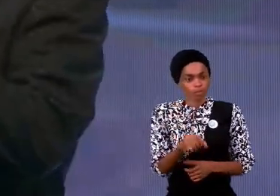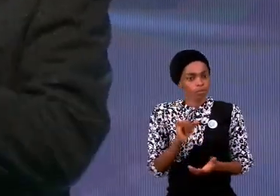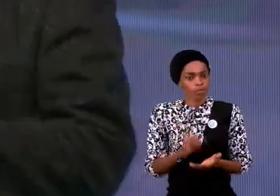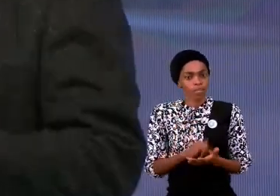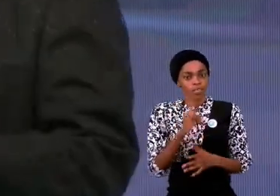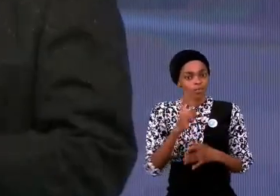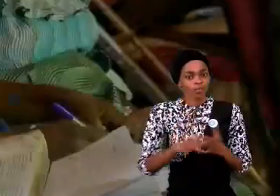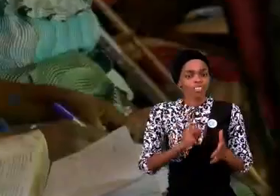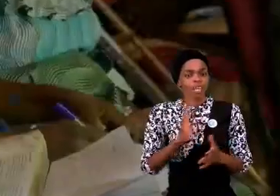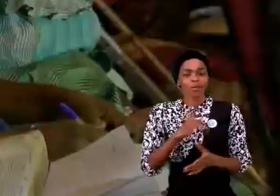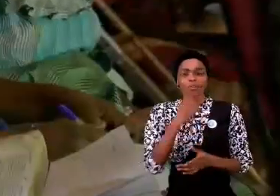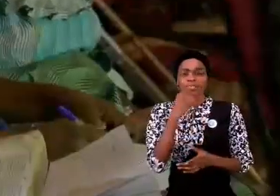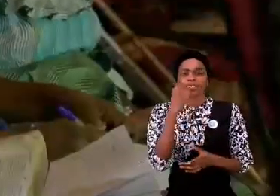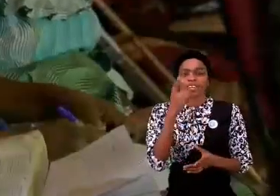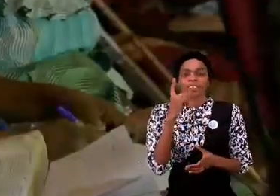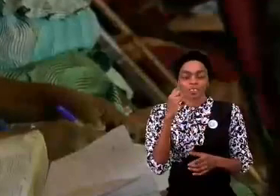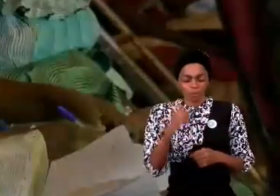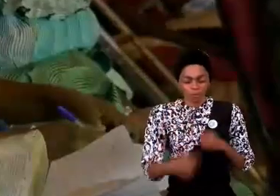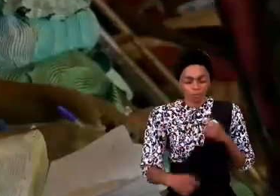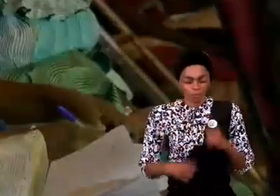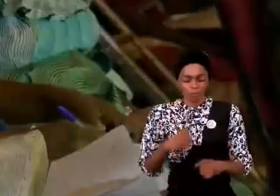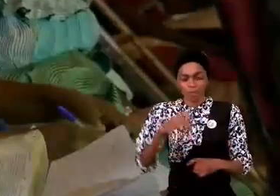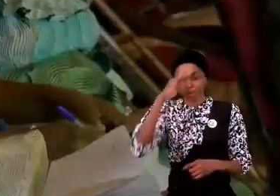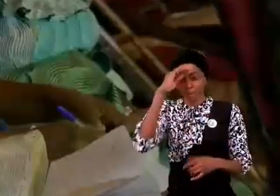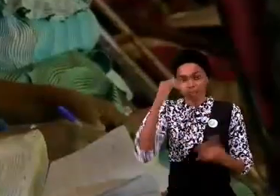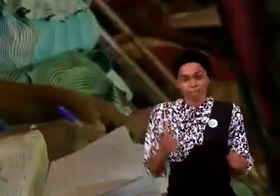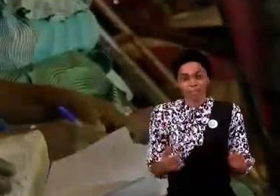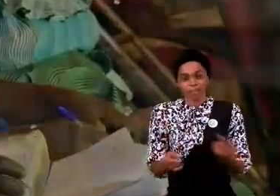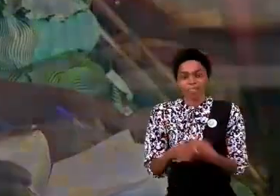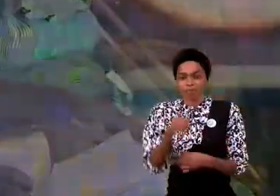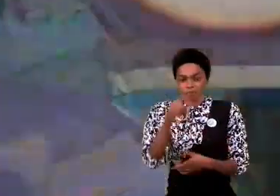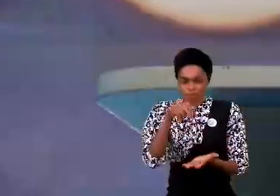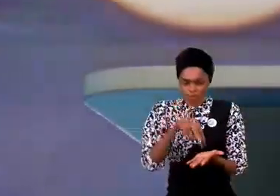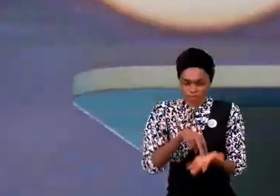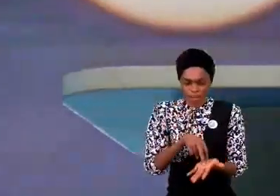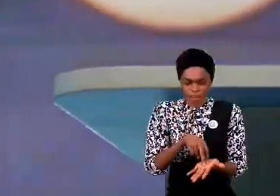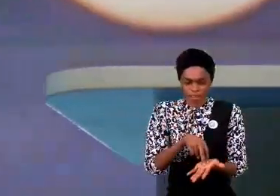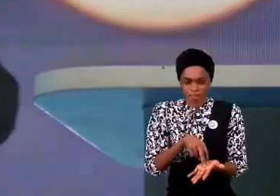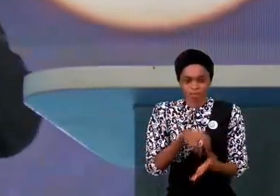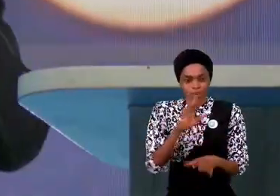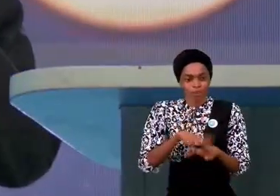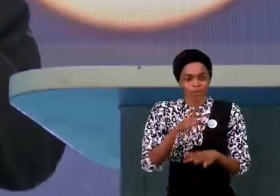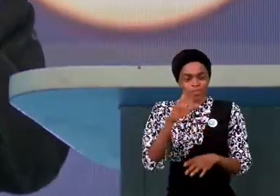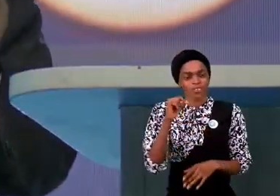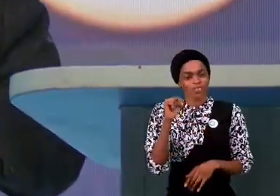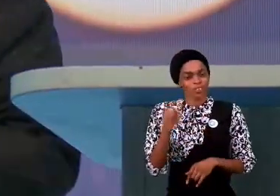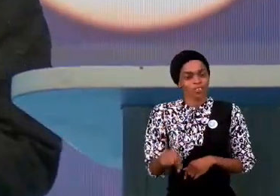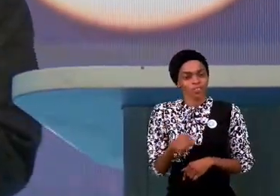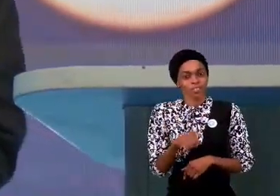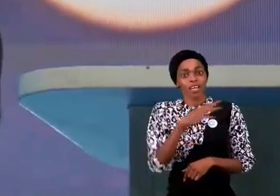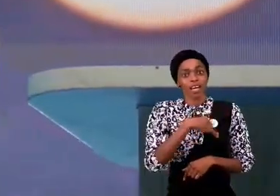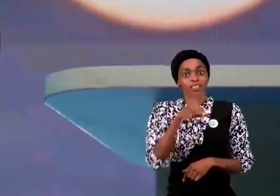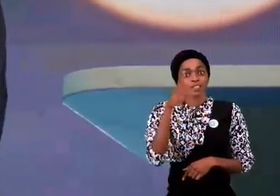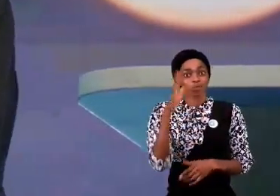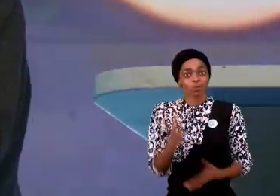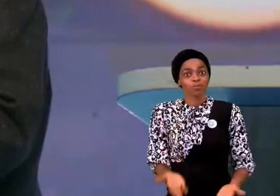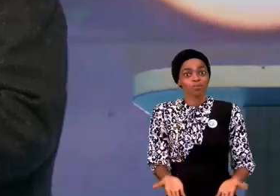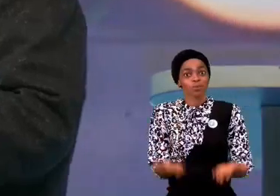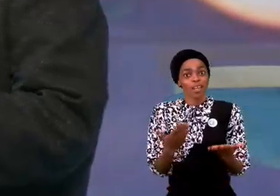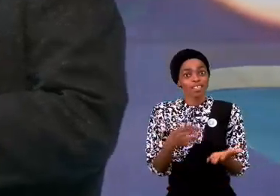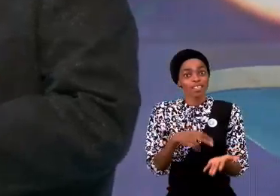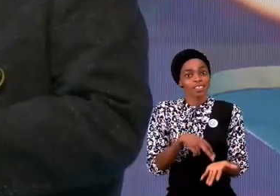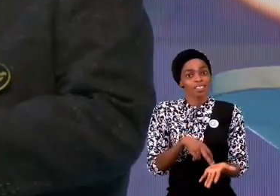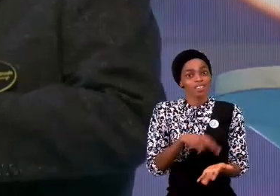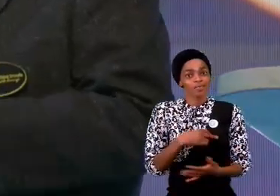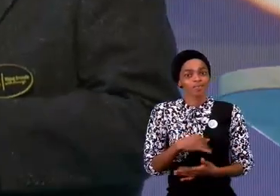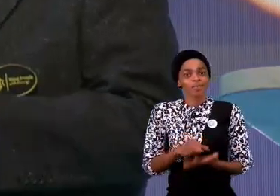you will rise up. Yeah. That's what I'm going to tell the blind man tonight. Open your eyes and see.